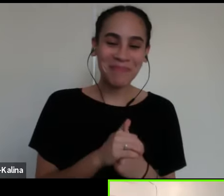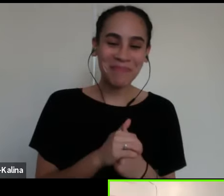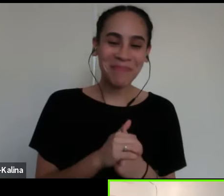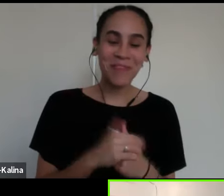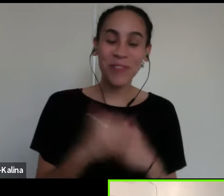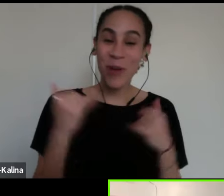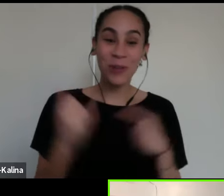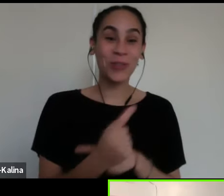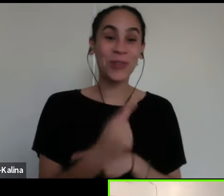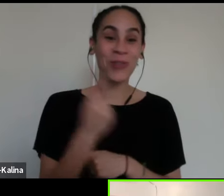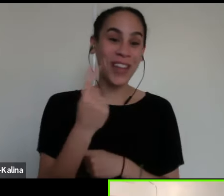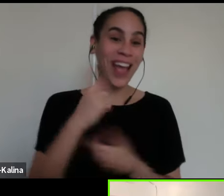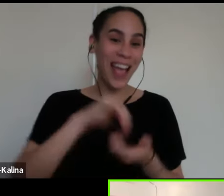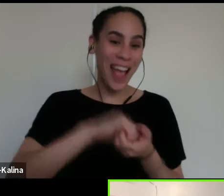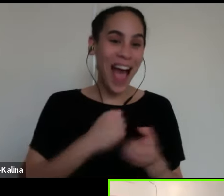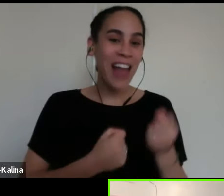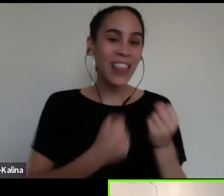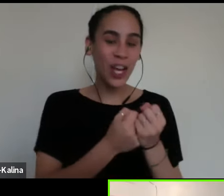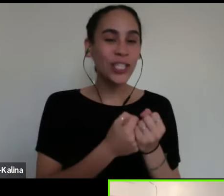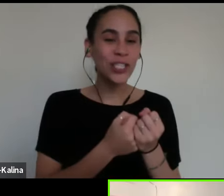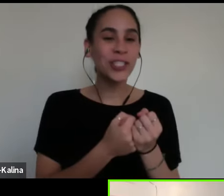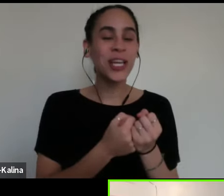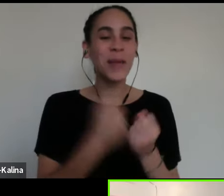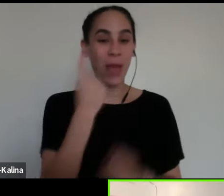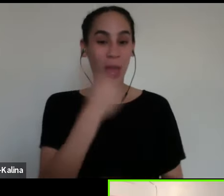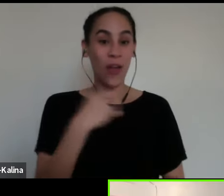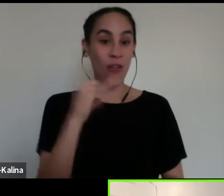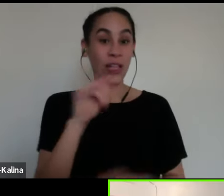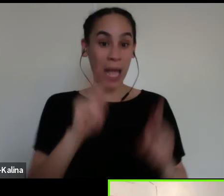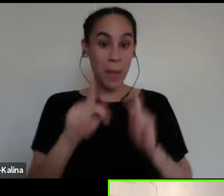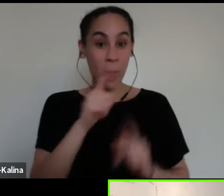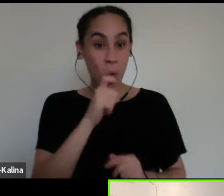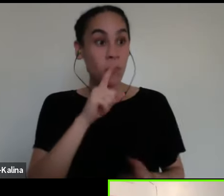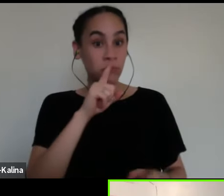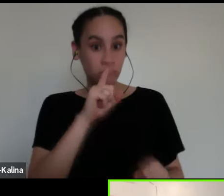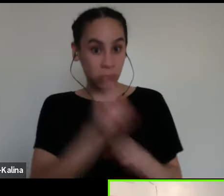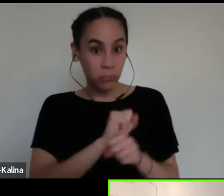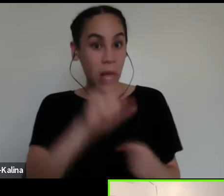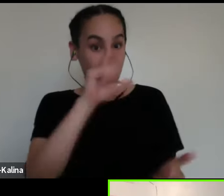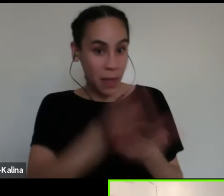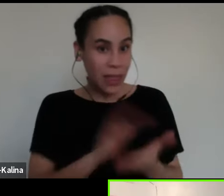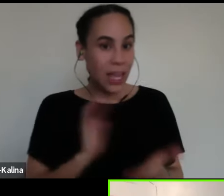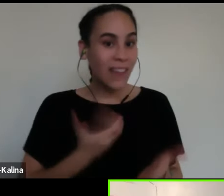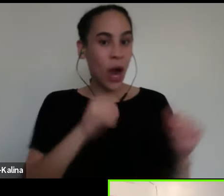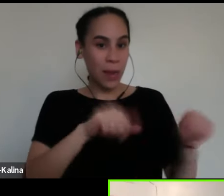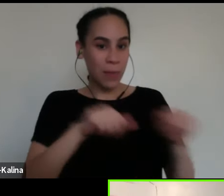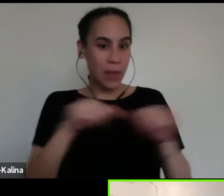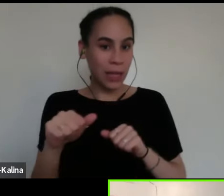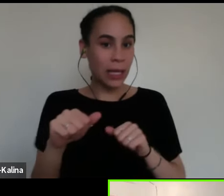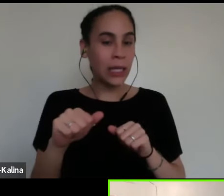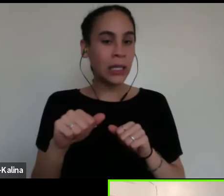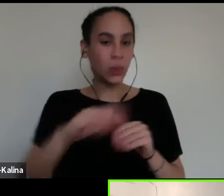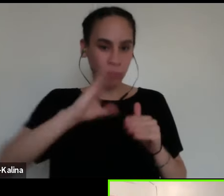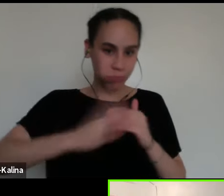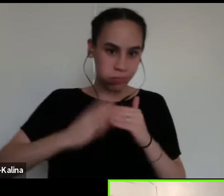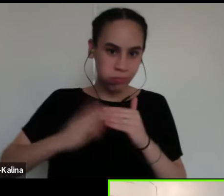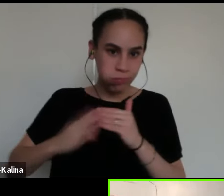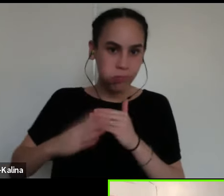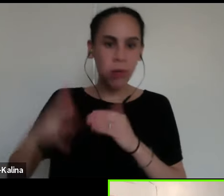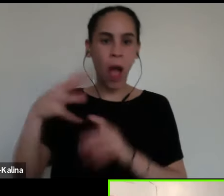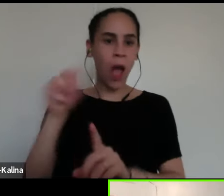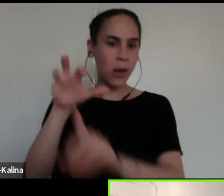today, allyship looks like folks who believe deeply in the work that we're doing and believe in our ability to get that done.